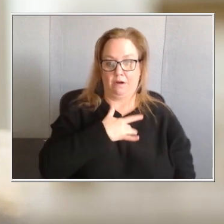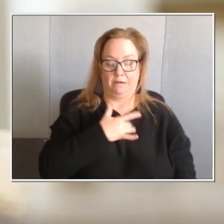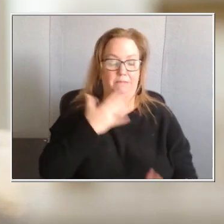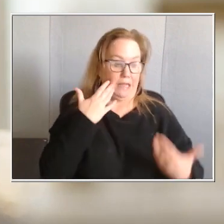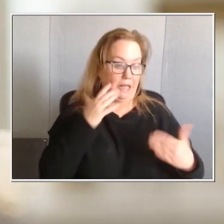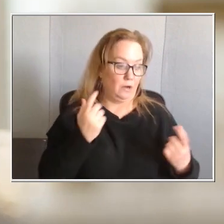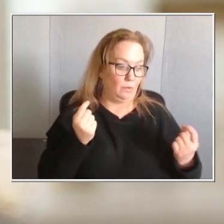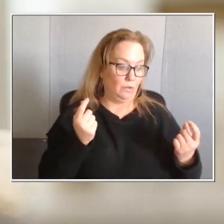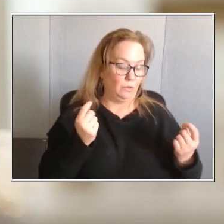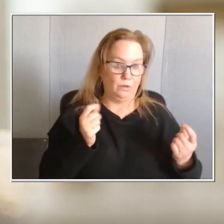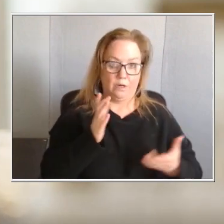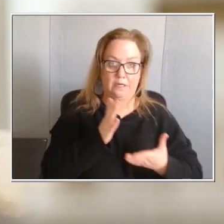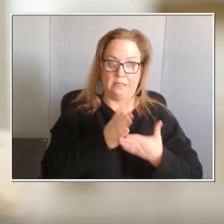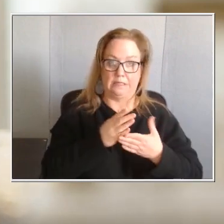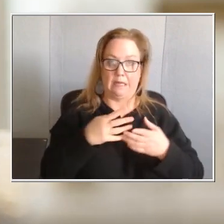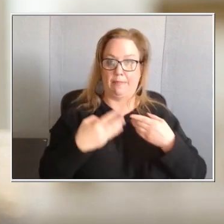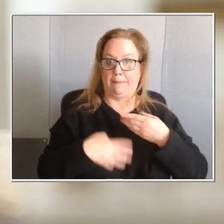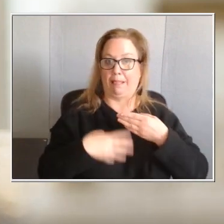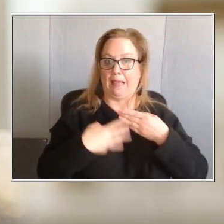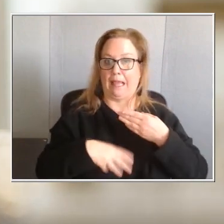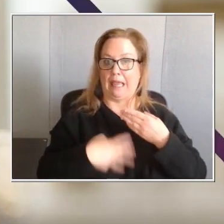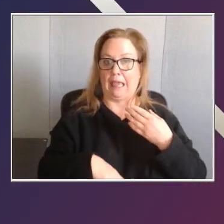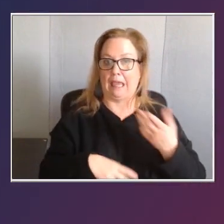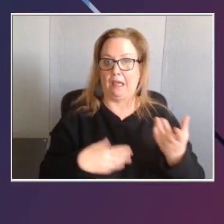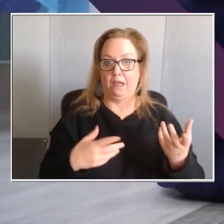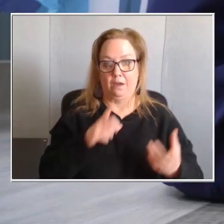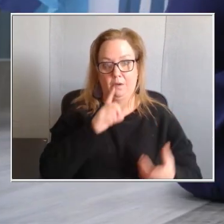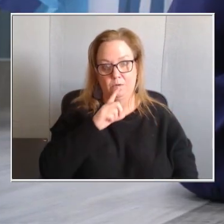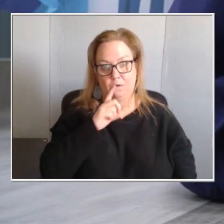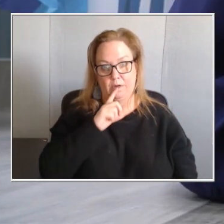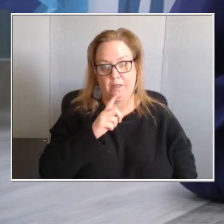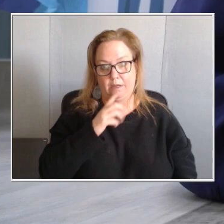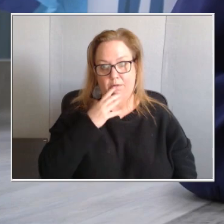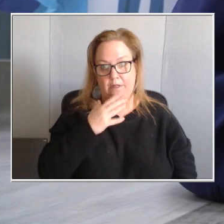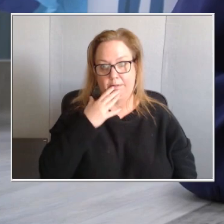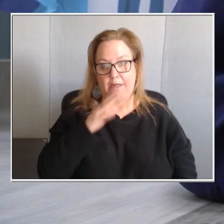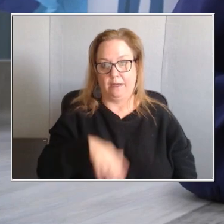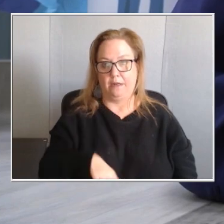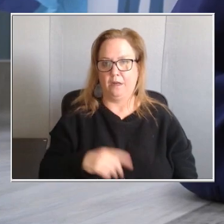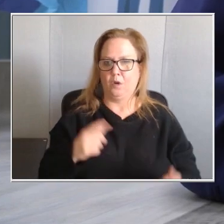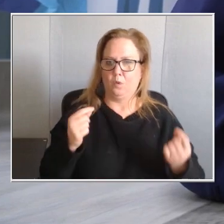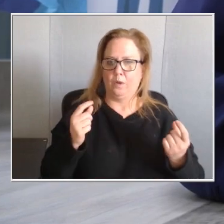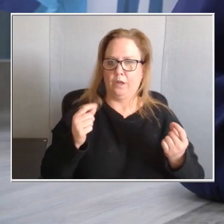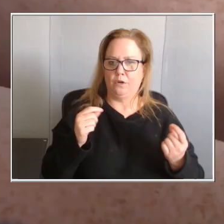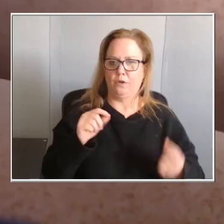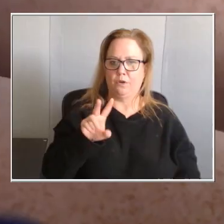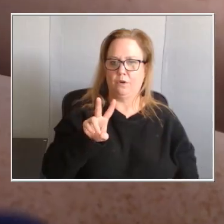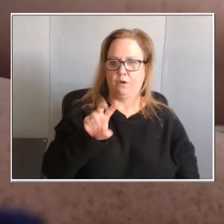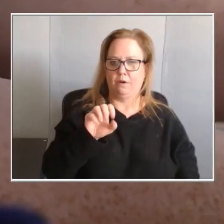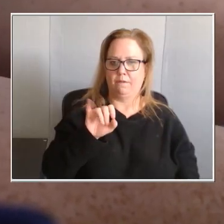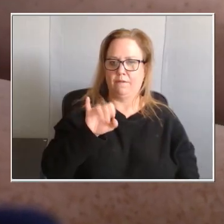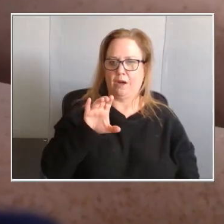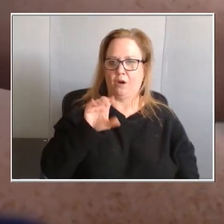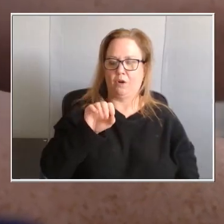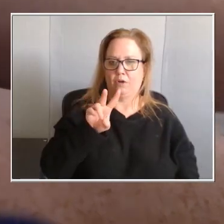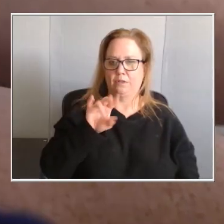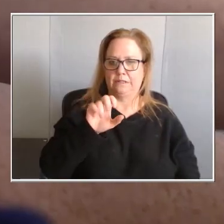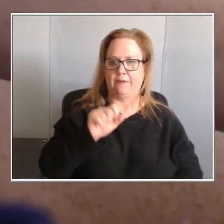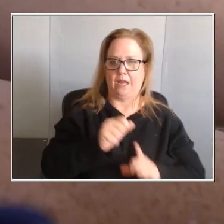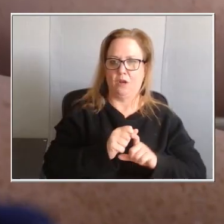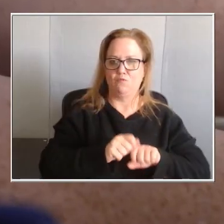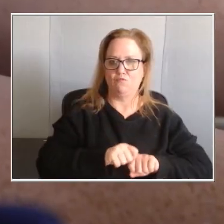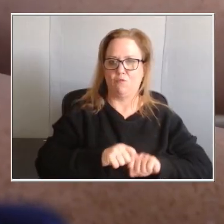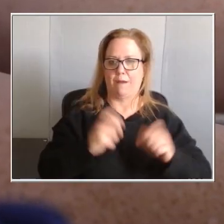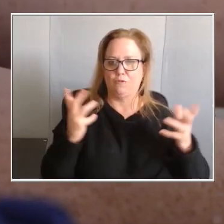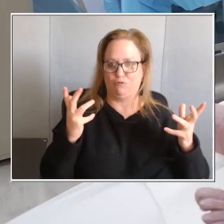didn't know how to stop the bleeding. And it was really bleeding. What do you do when a varicose vein ruptures? And the possible